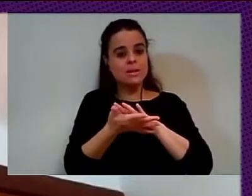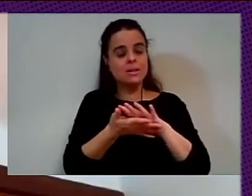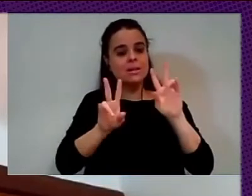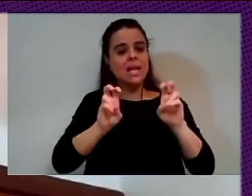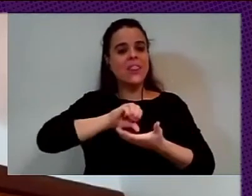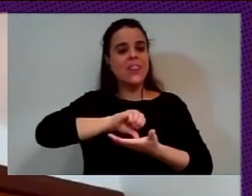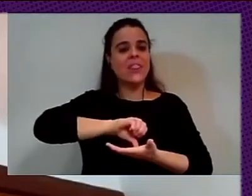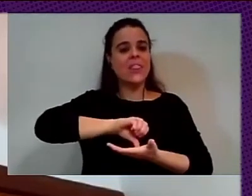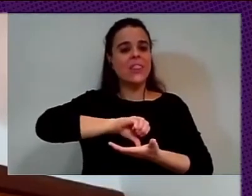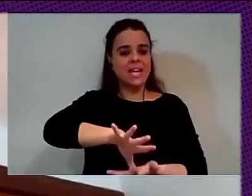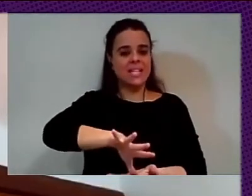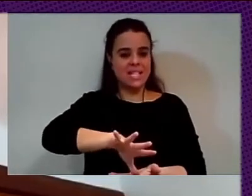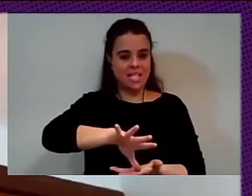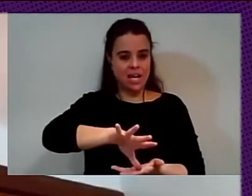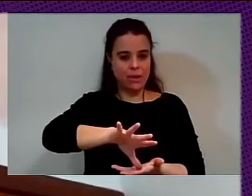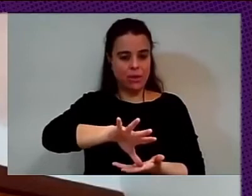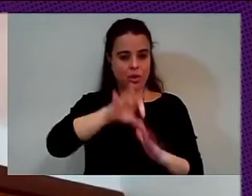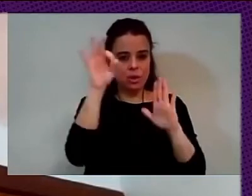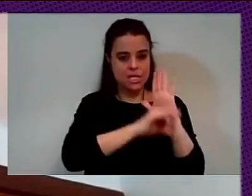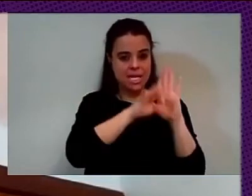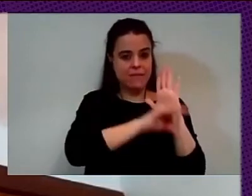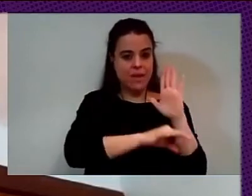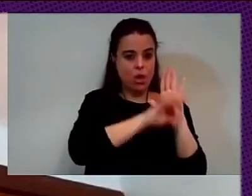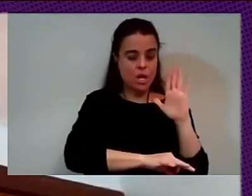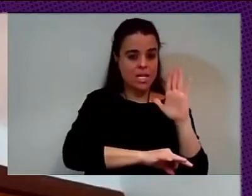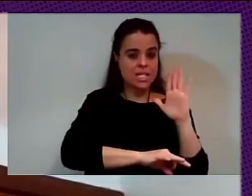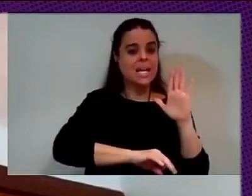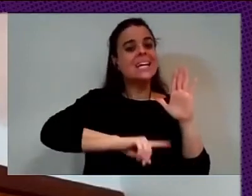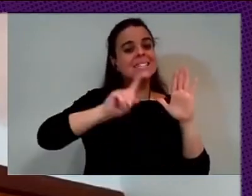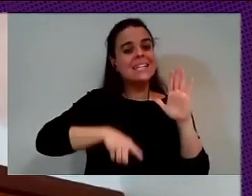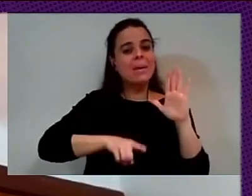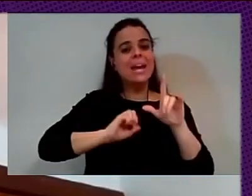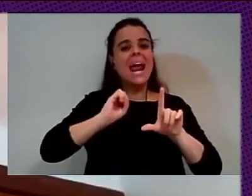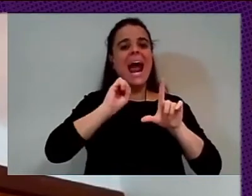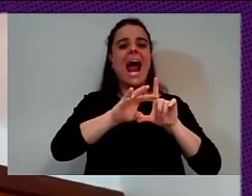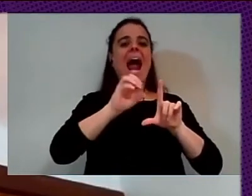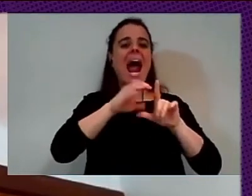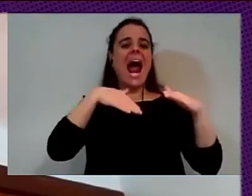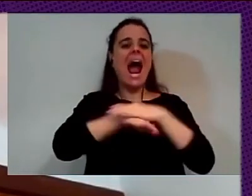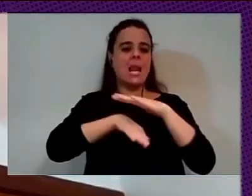storage, processing, hand in hand. So I think there should be a movement to